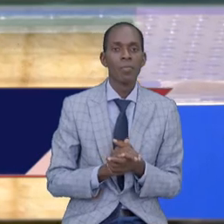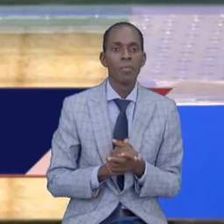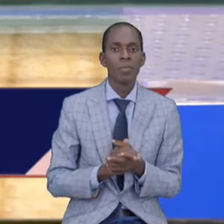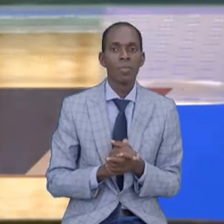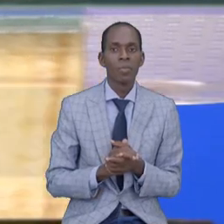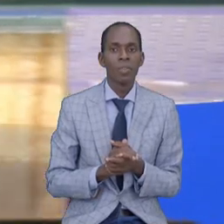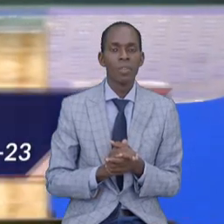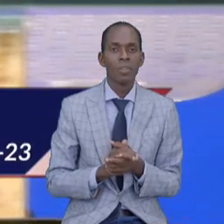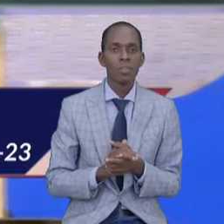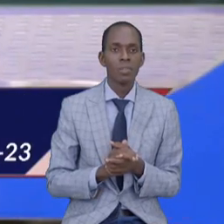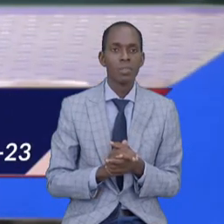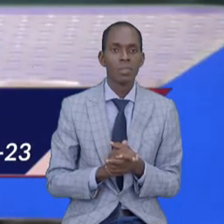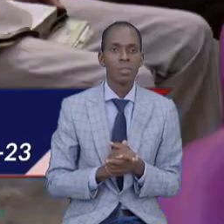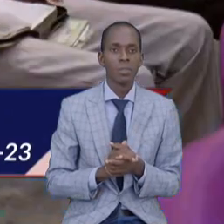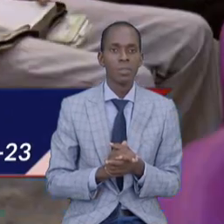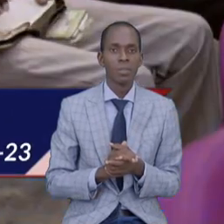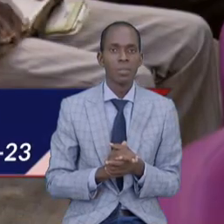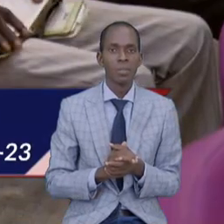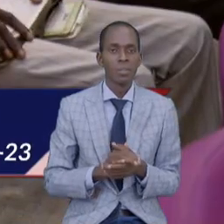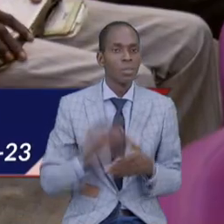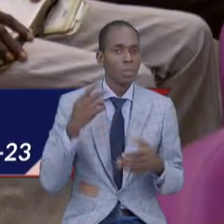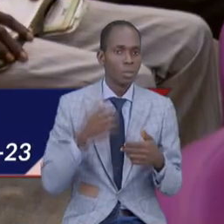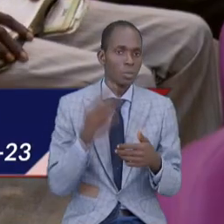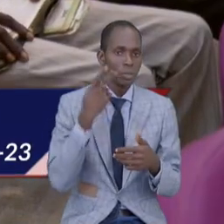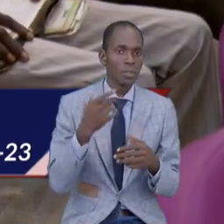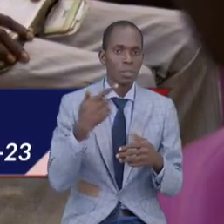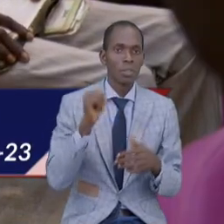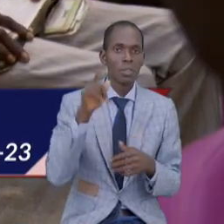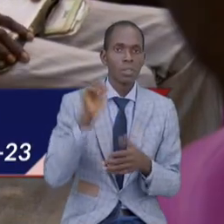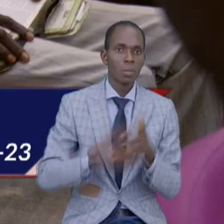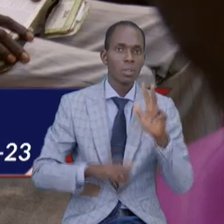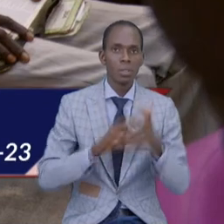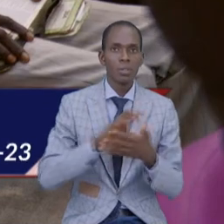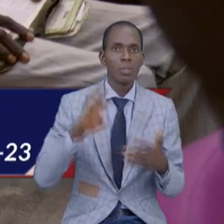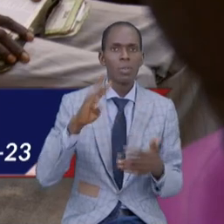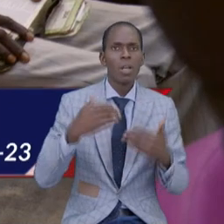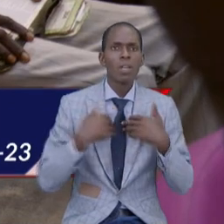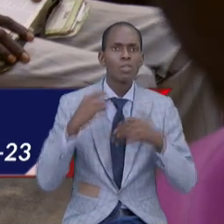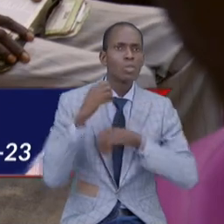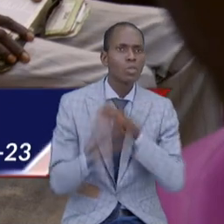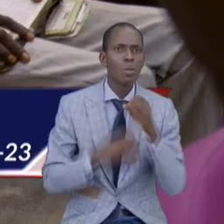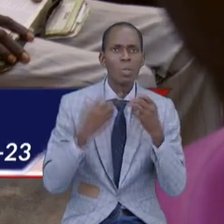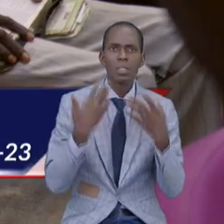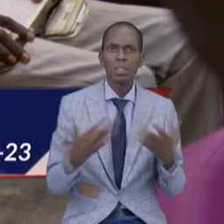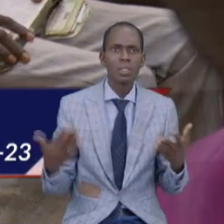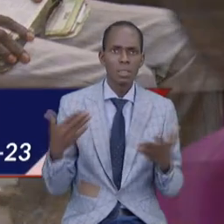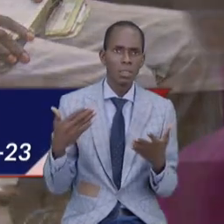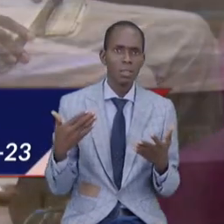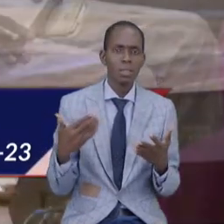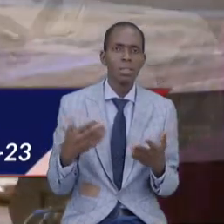chapter 3, verse 4. Have you suffered so many things in vain? If it